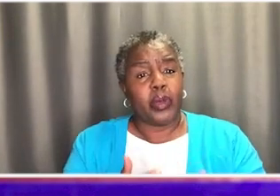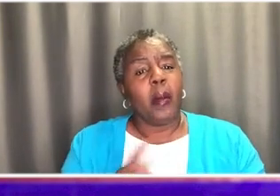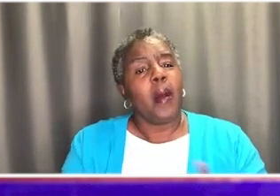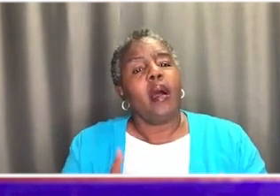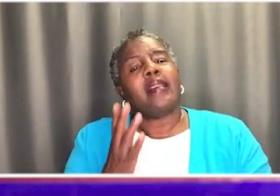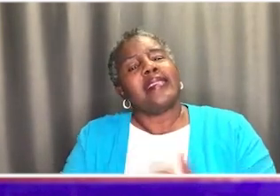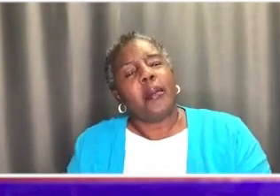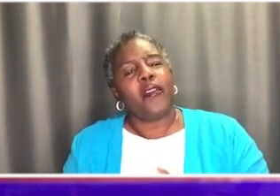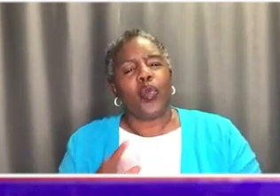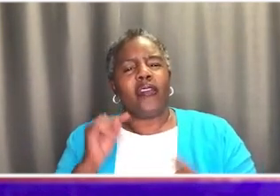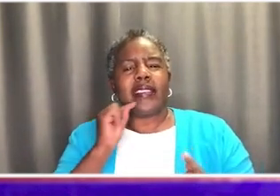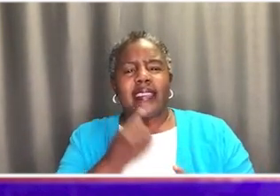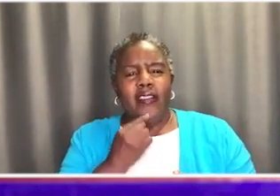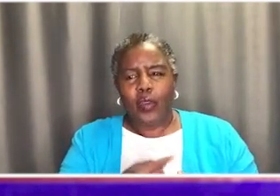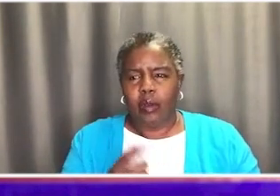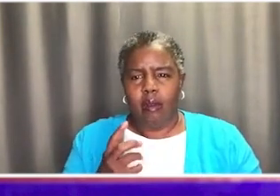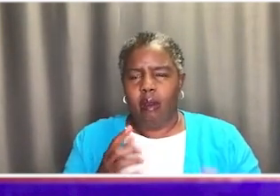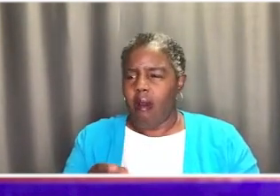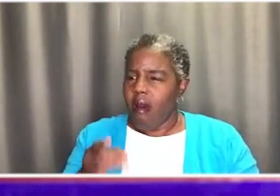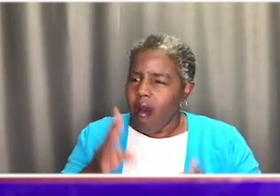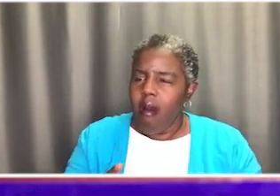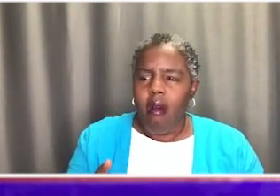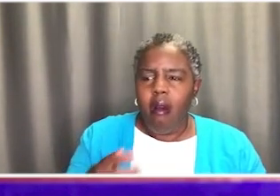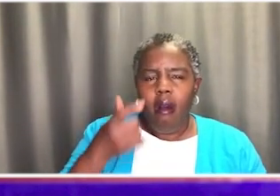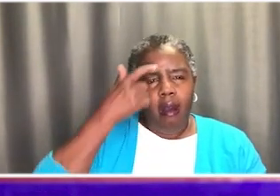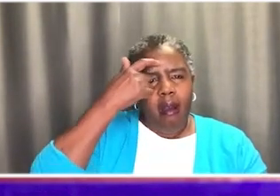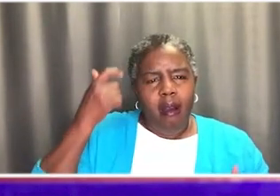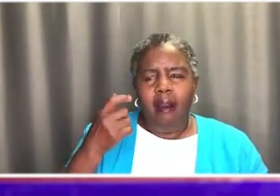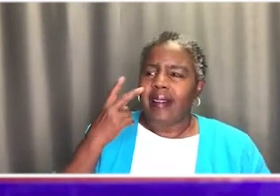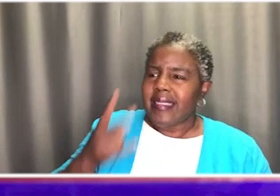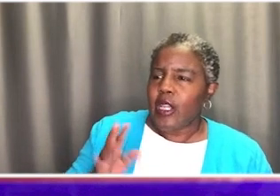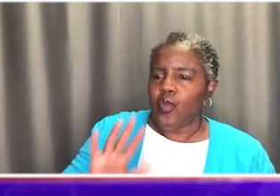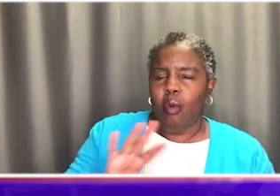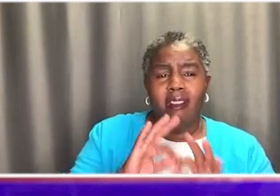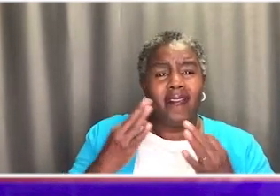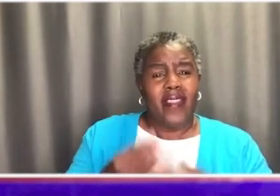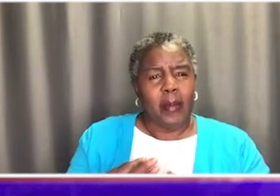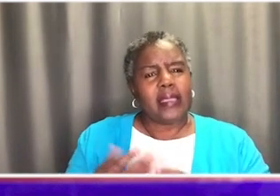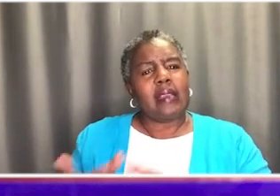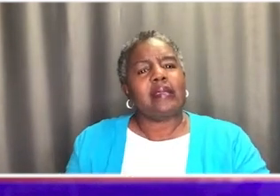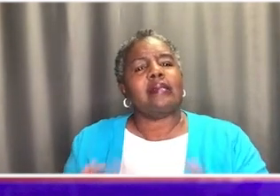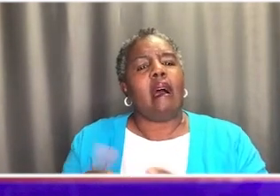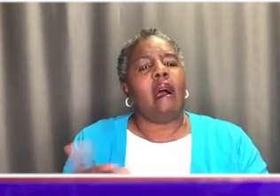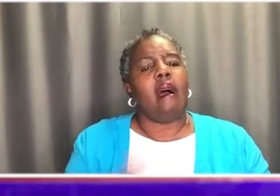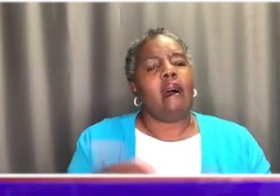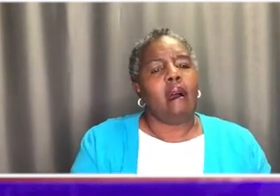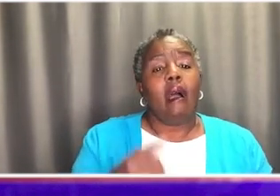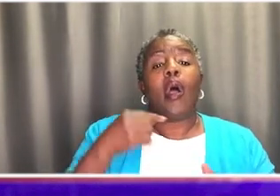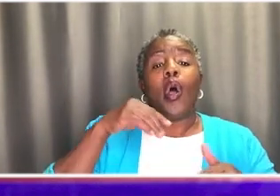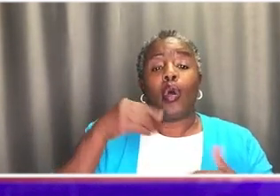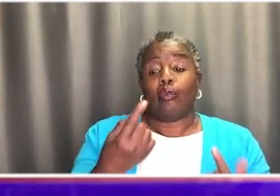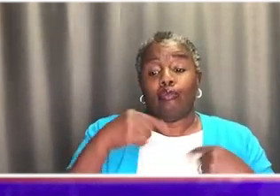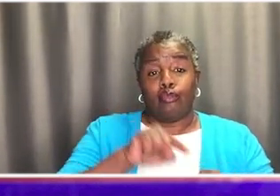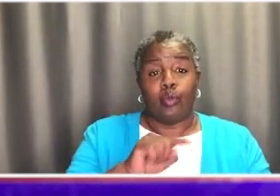have suffered the trauma of seeing your loved ones lose their lives during the pandemic. You need